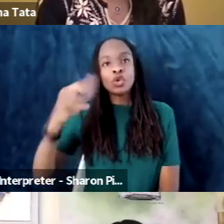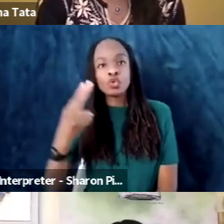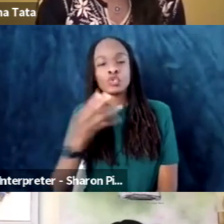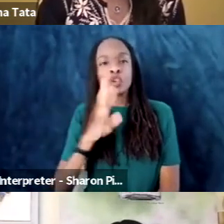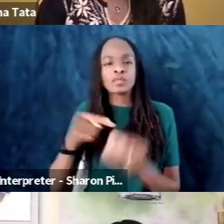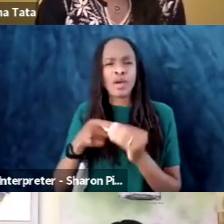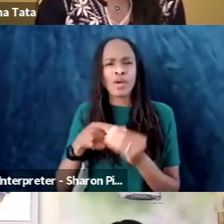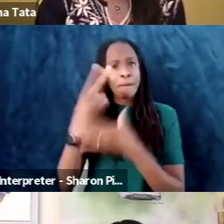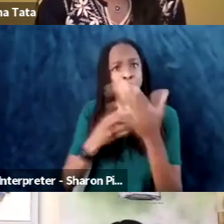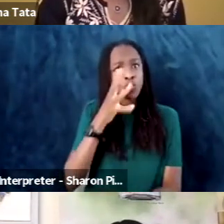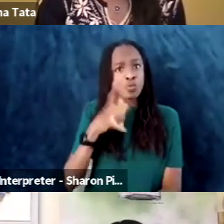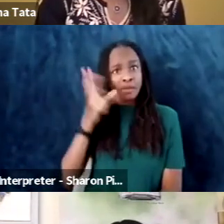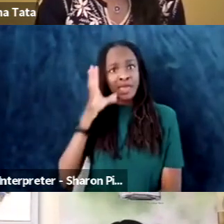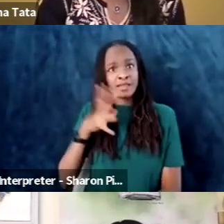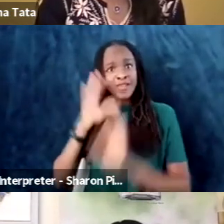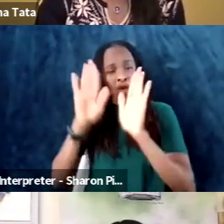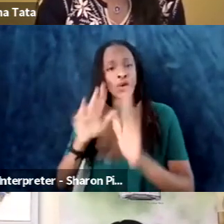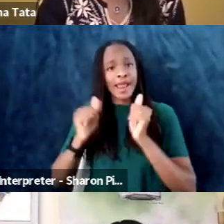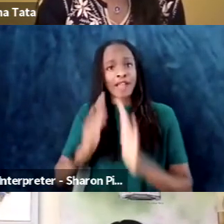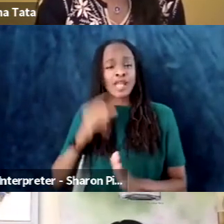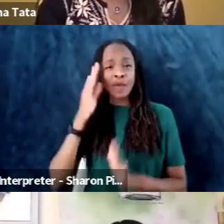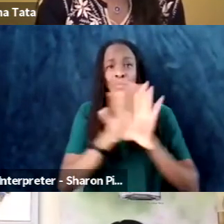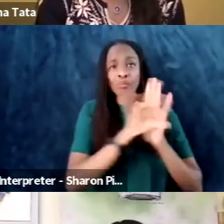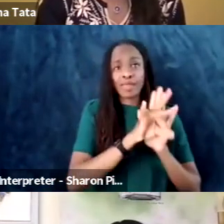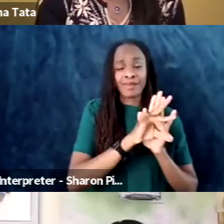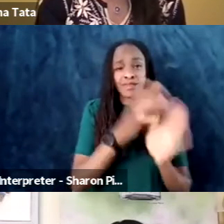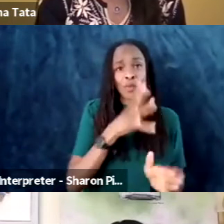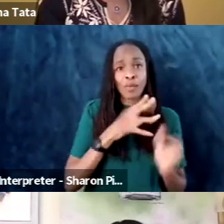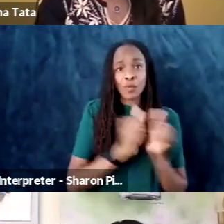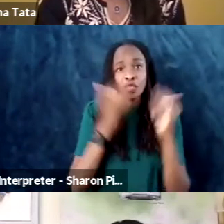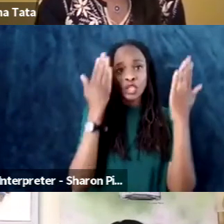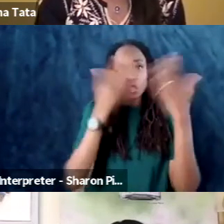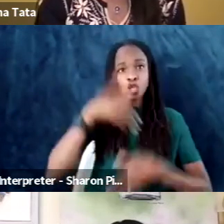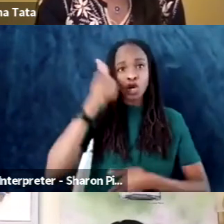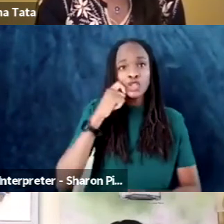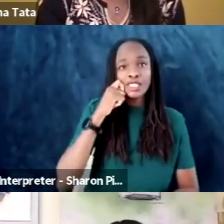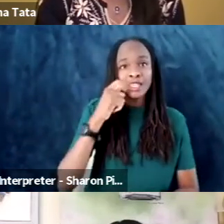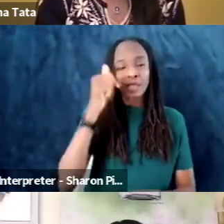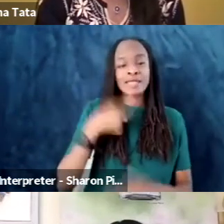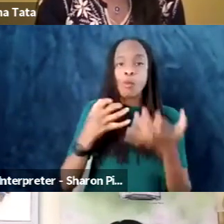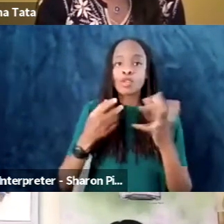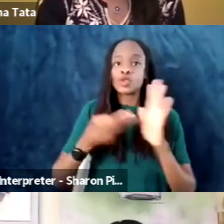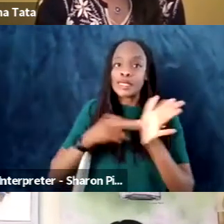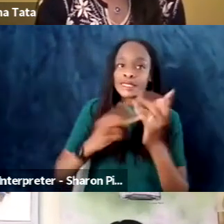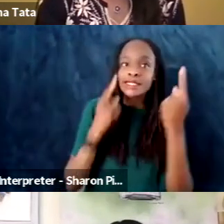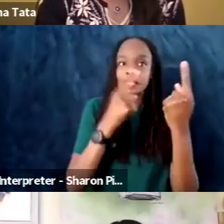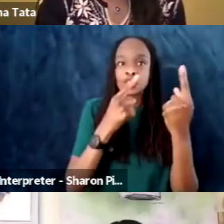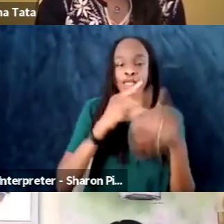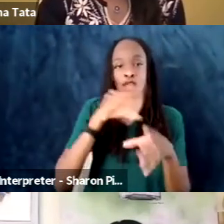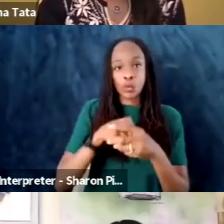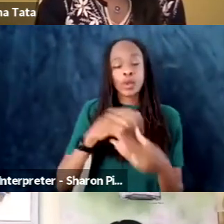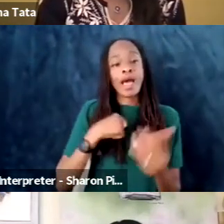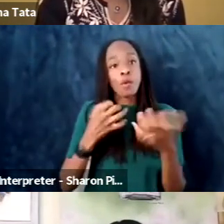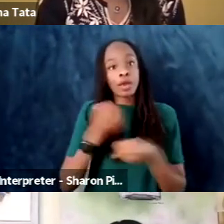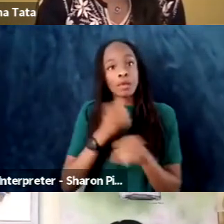these women are great actors. I'm going to go with the woman with the darker skin because I want to intentionally include. I'm going to make the